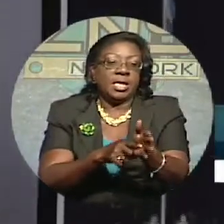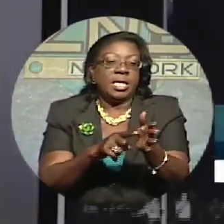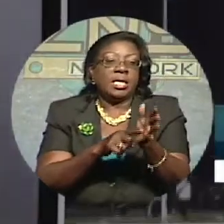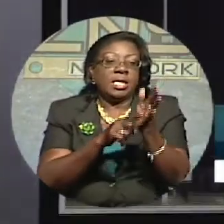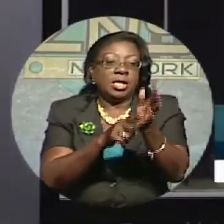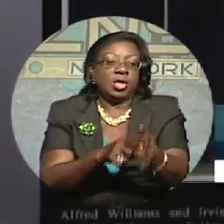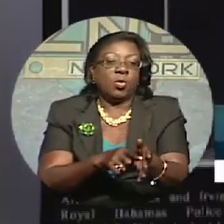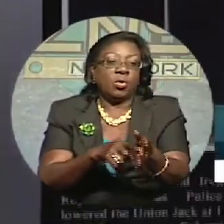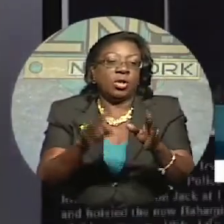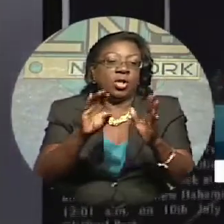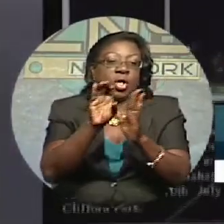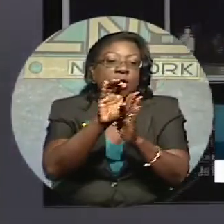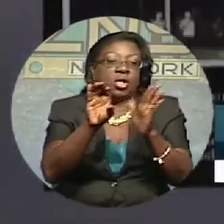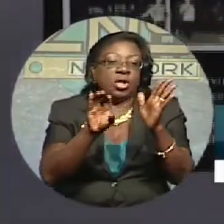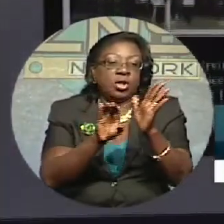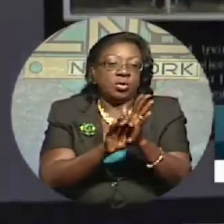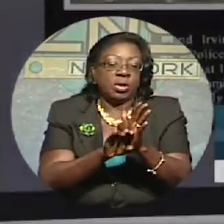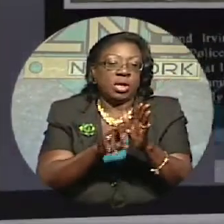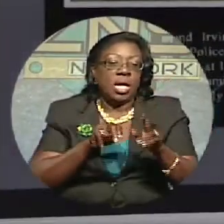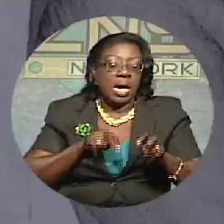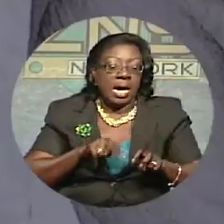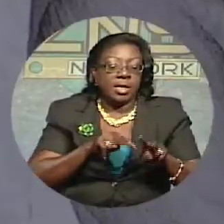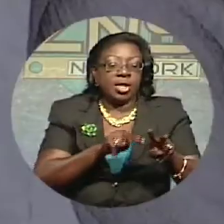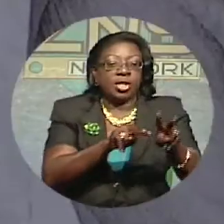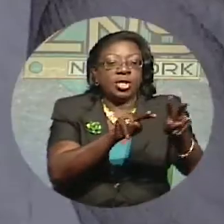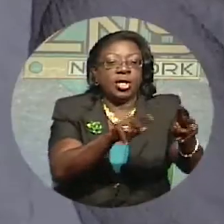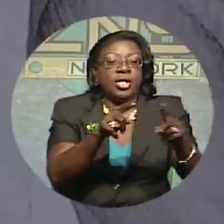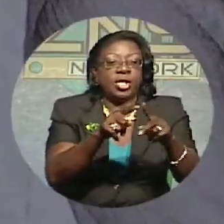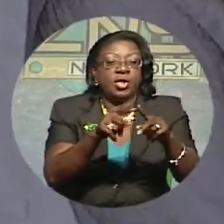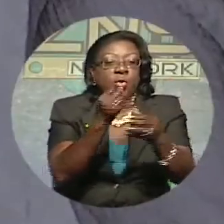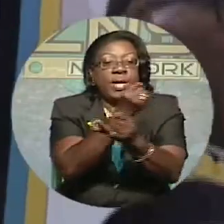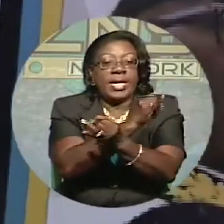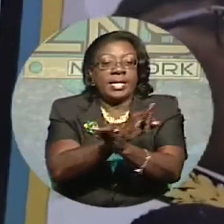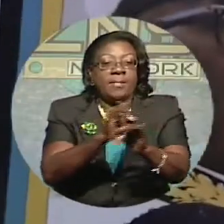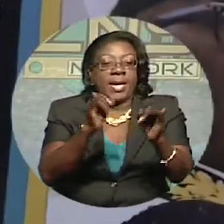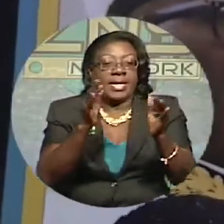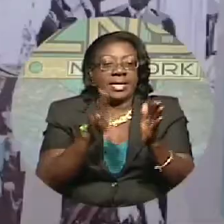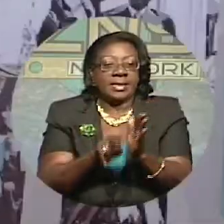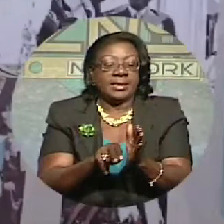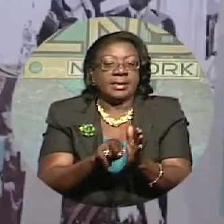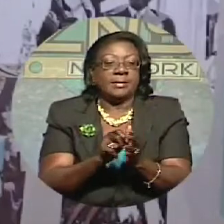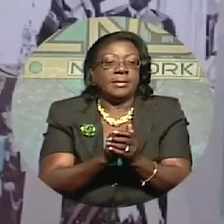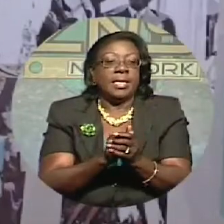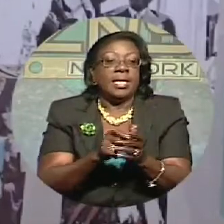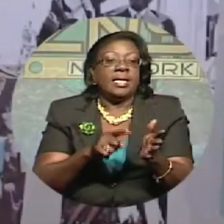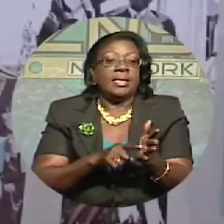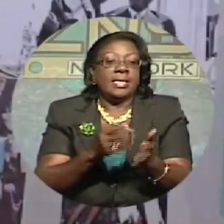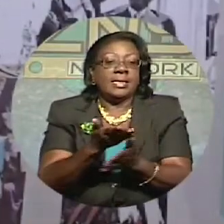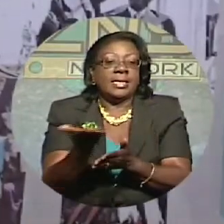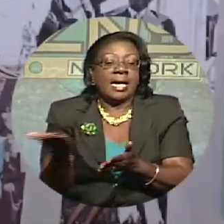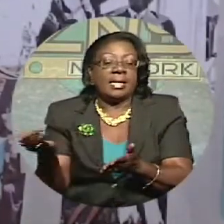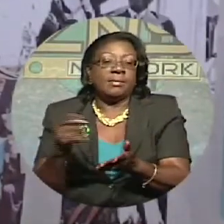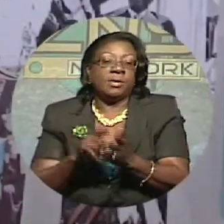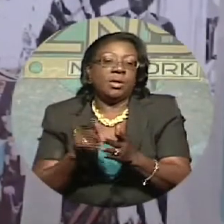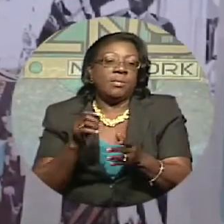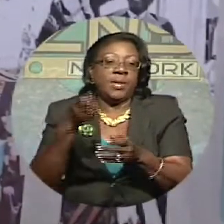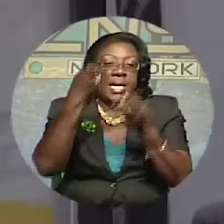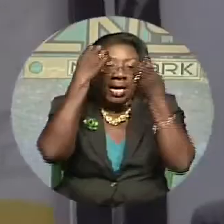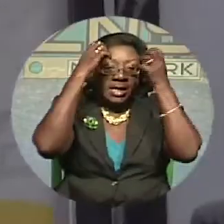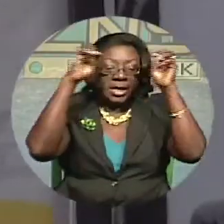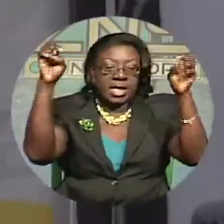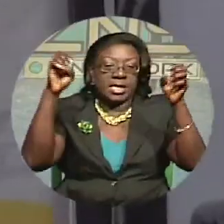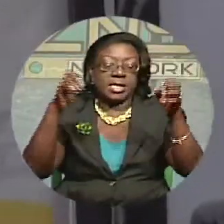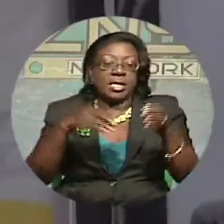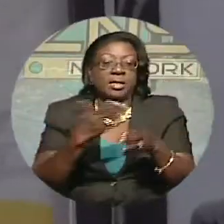of the Constitution and Journey to Independence. Prime Minister Christie stated that these items will be educational tools for generations